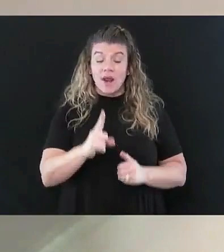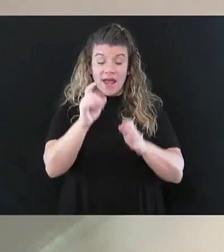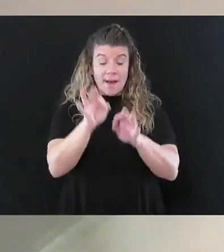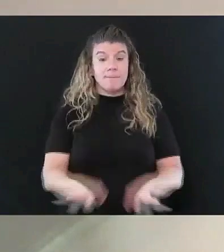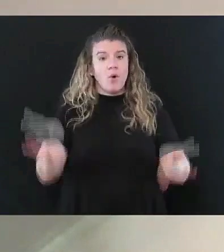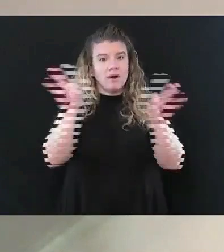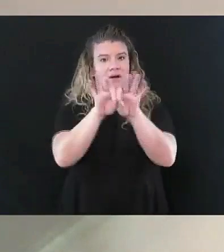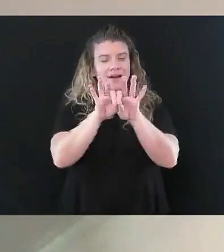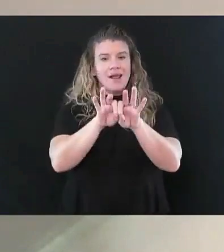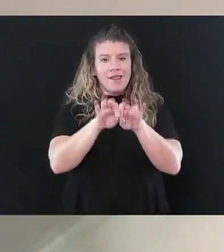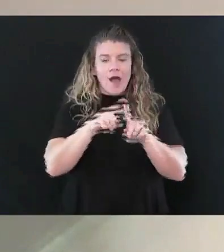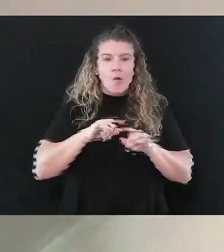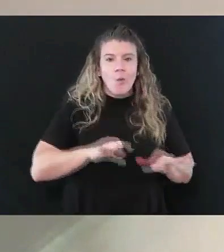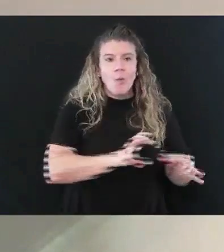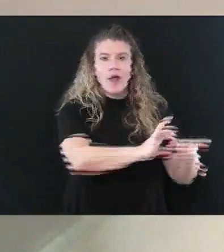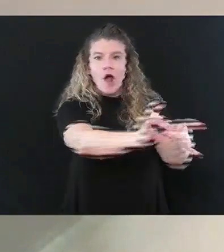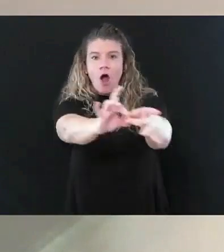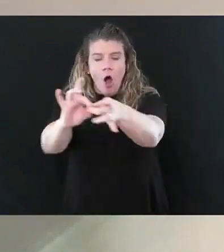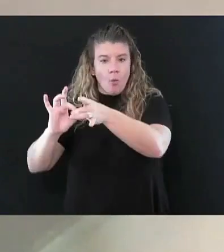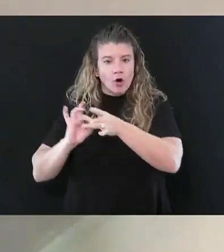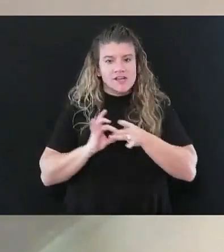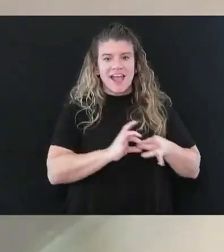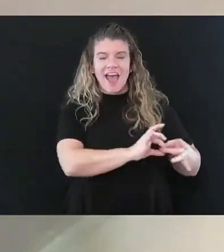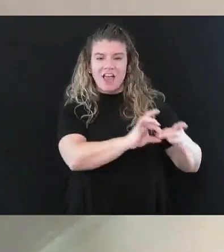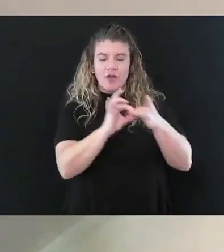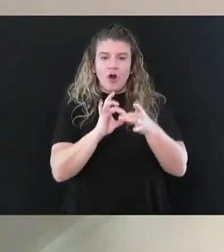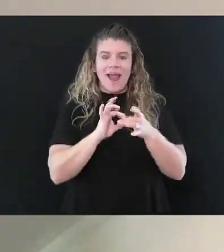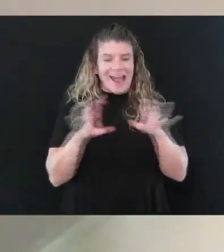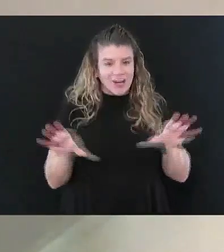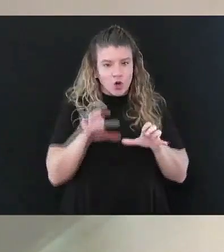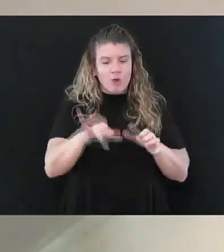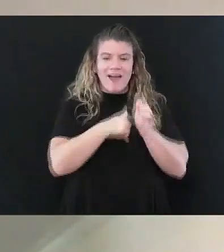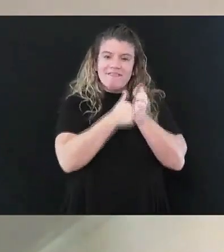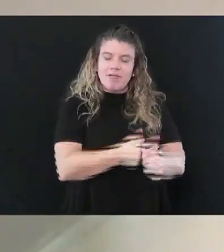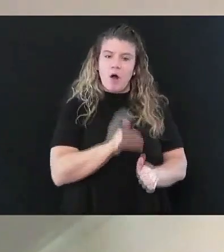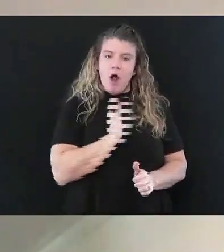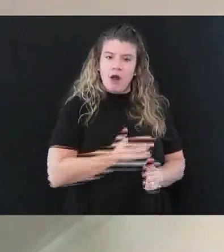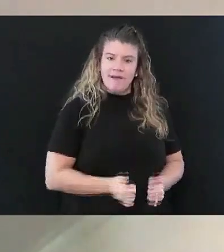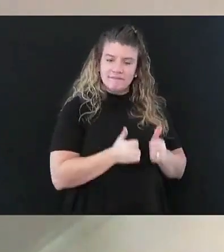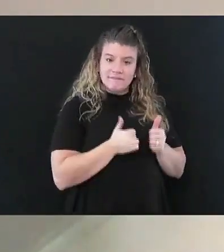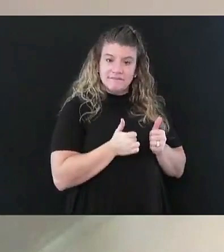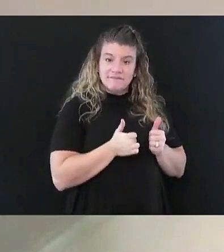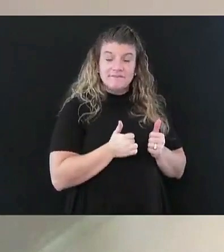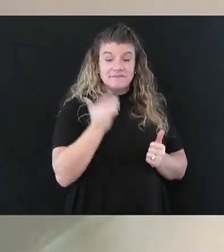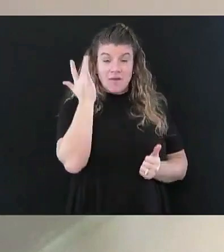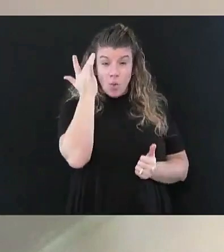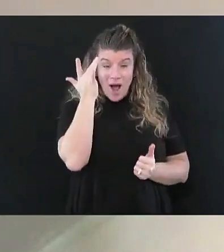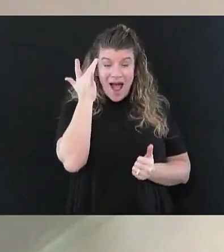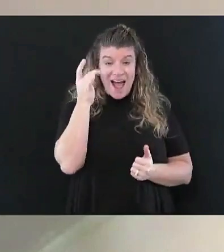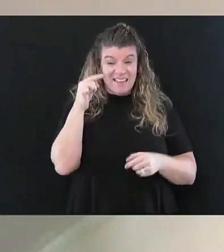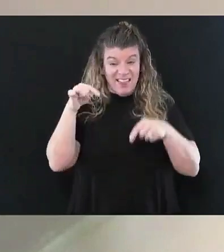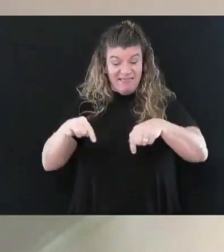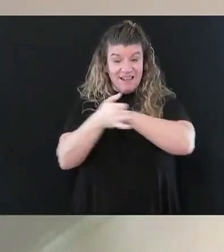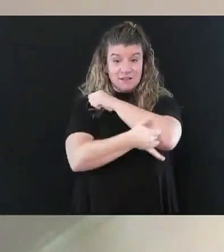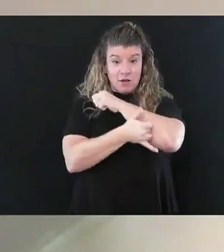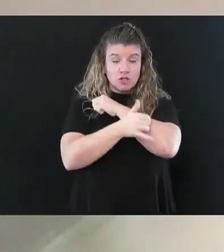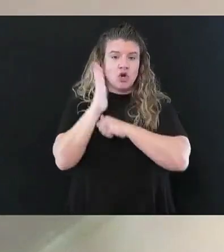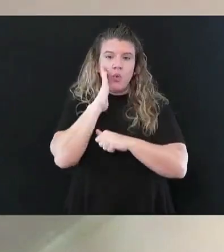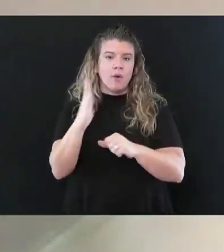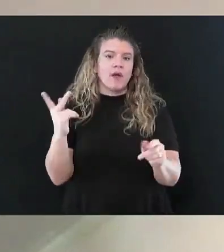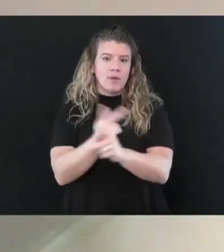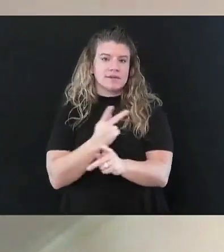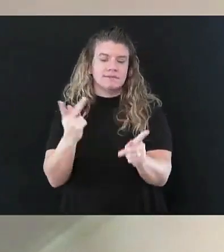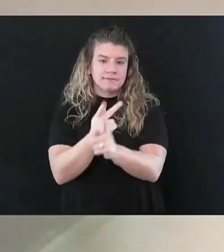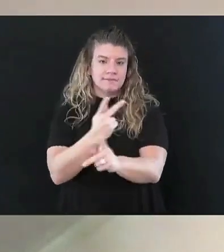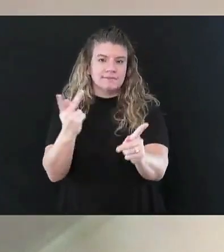that we all try to implement that in our own lives, because things are about to get worse in our country, and that